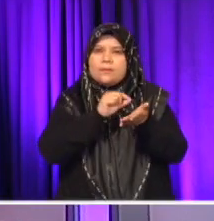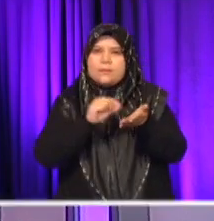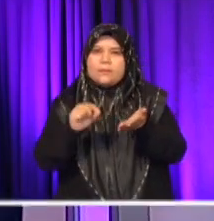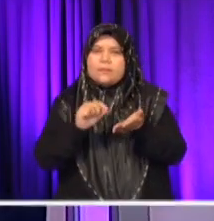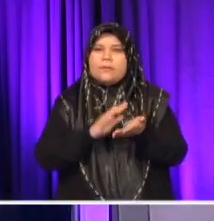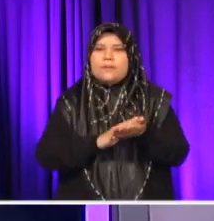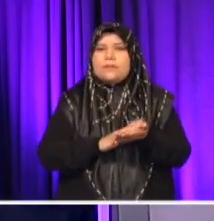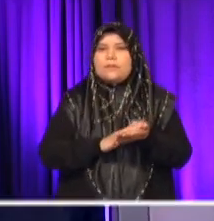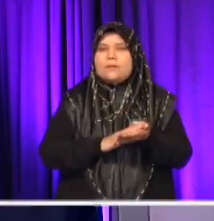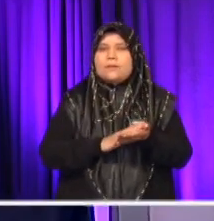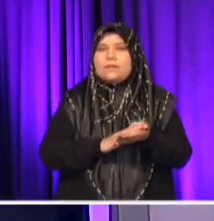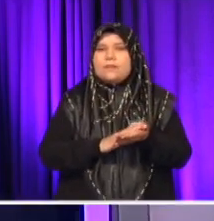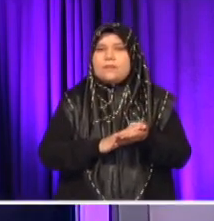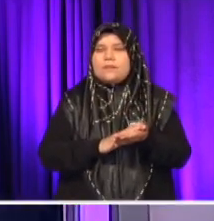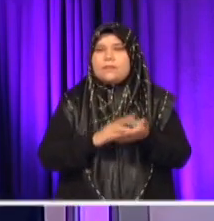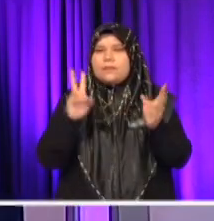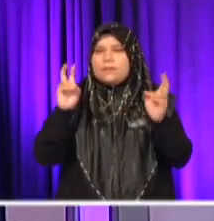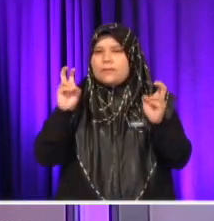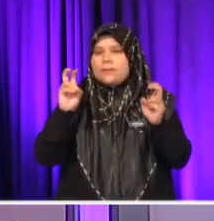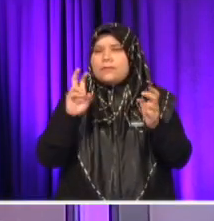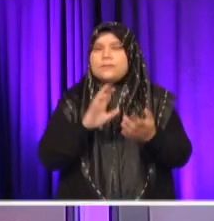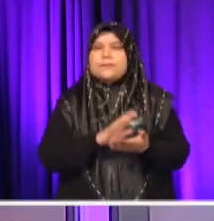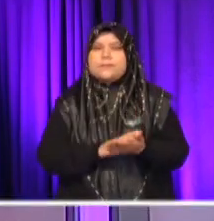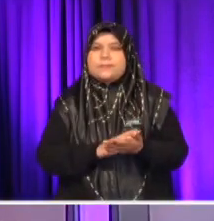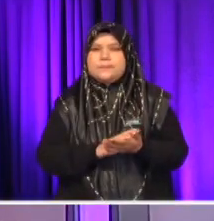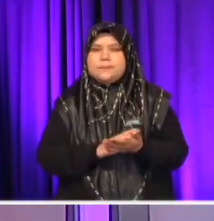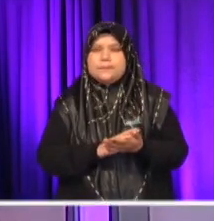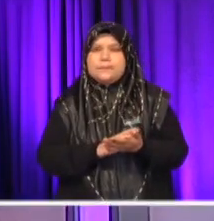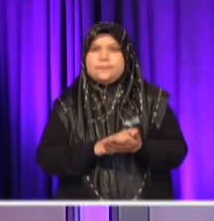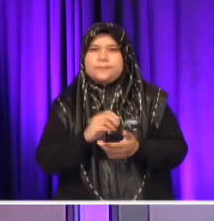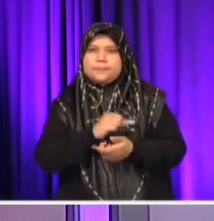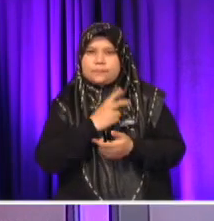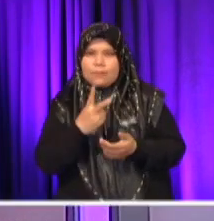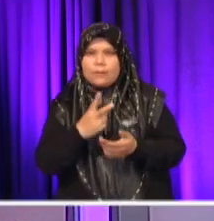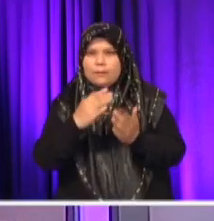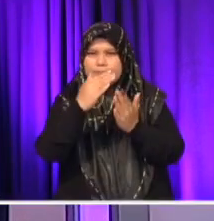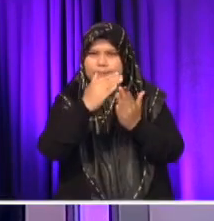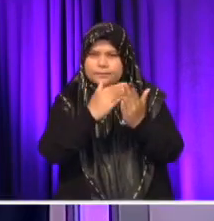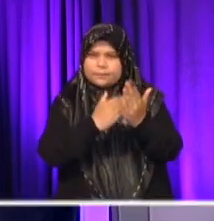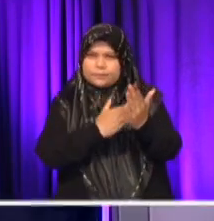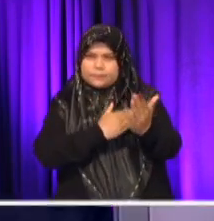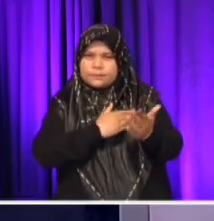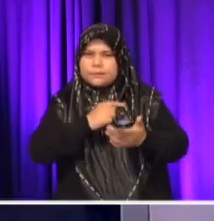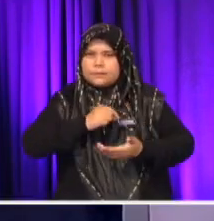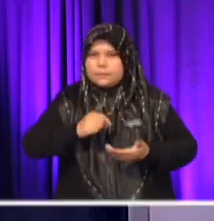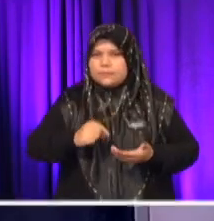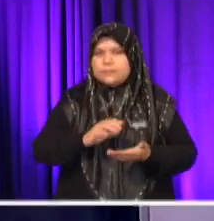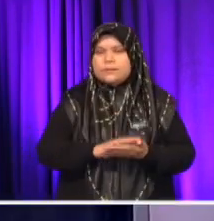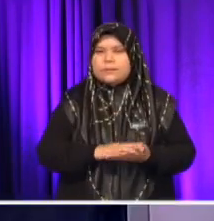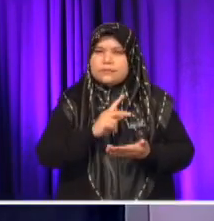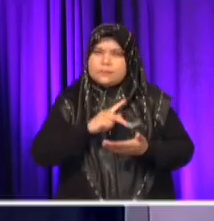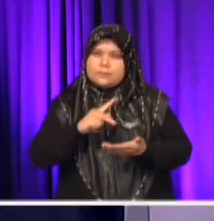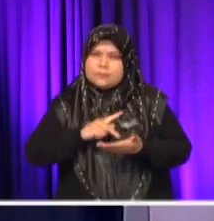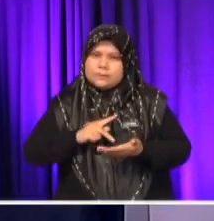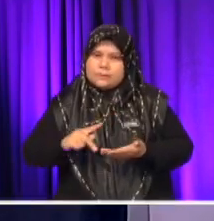gaps. Okay. All right. I'm going to show you what it means after this. Yeah. Okay. So this is a slightly longer text, and then our candidates must be able to